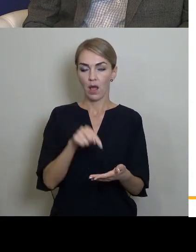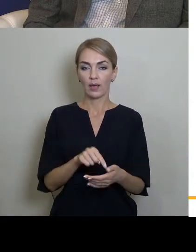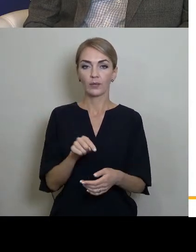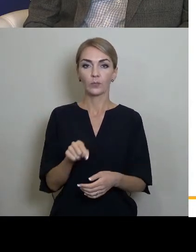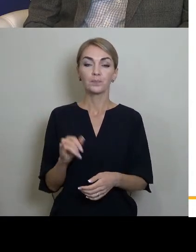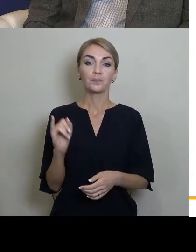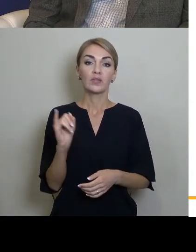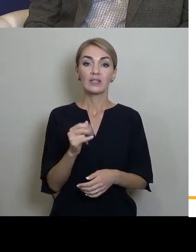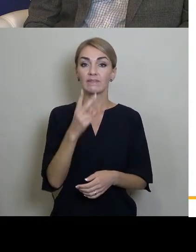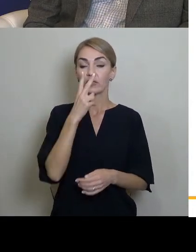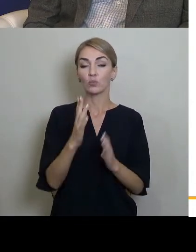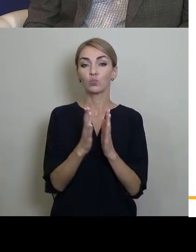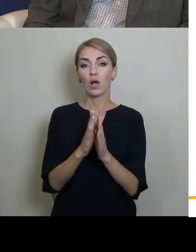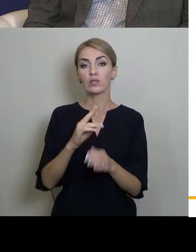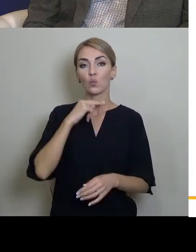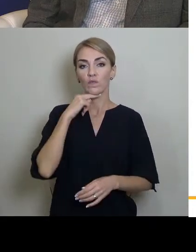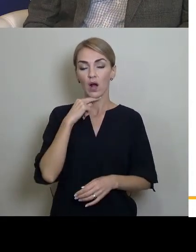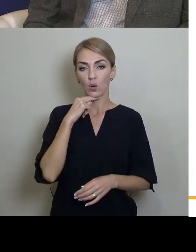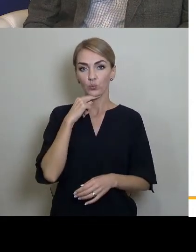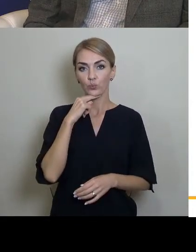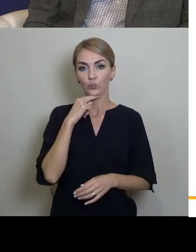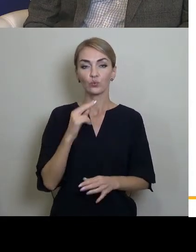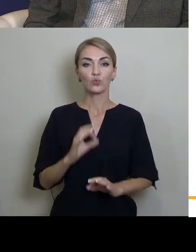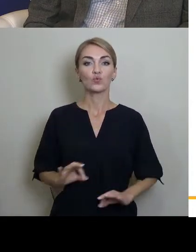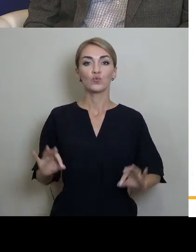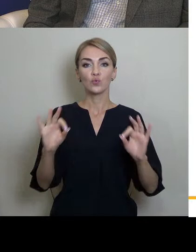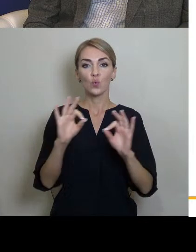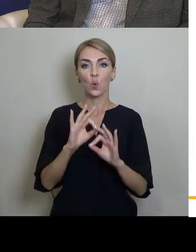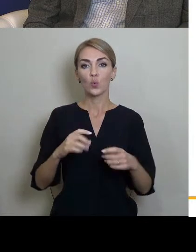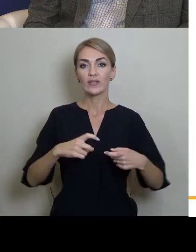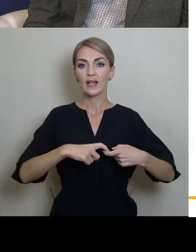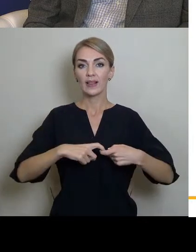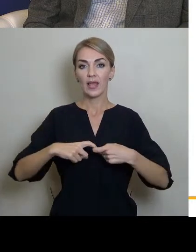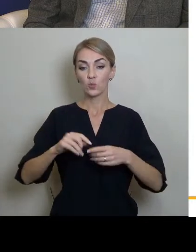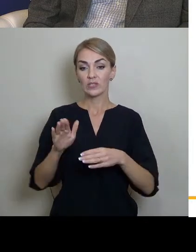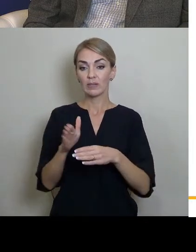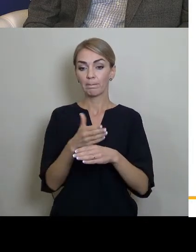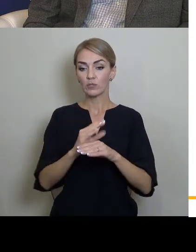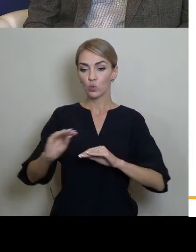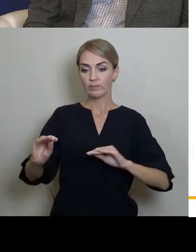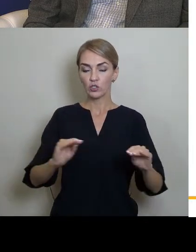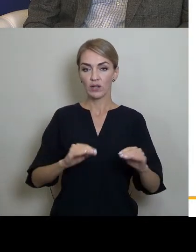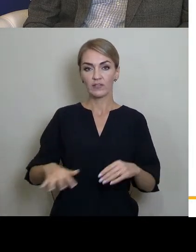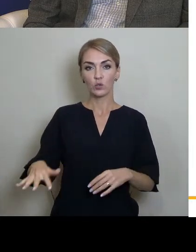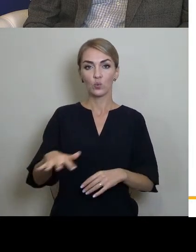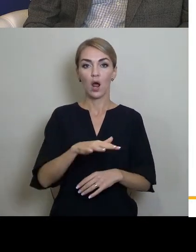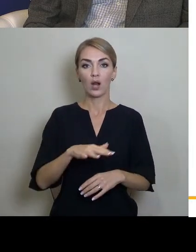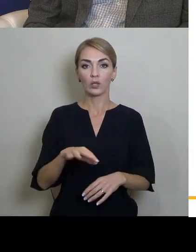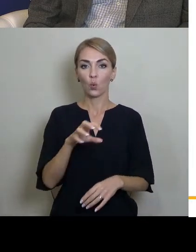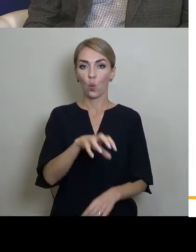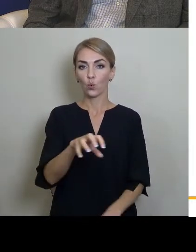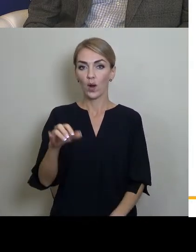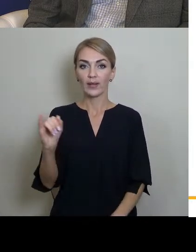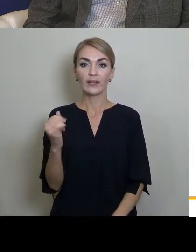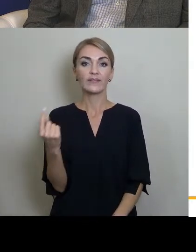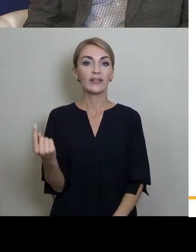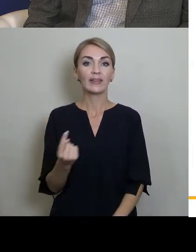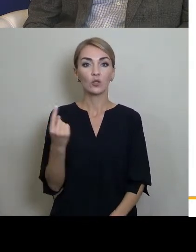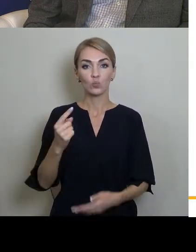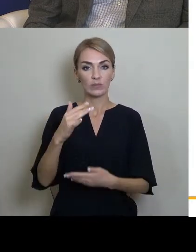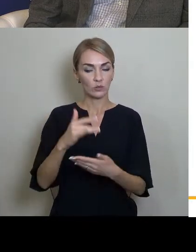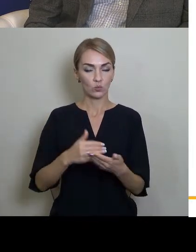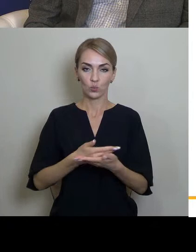one. And please pay your attention to the following. Not a single dependence in